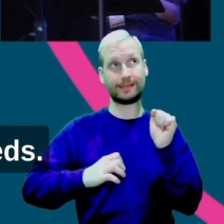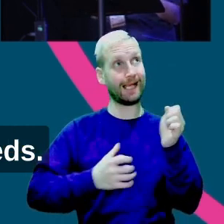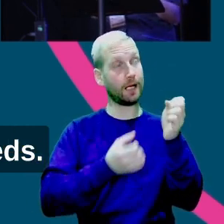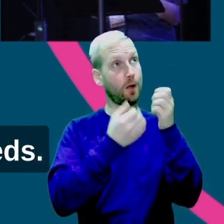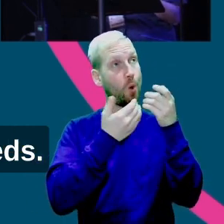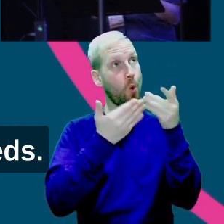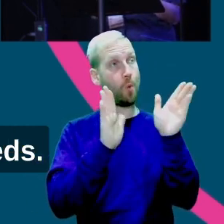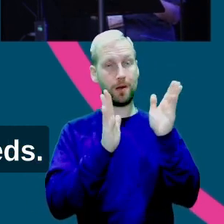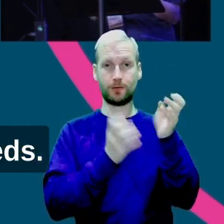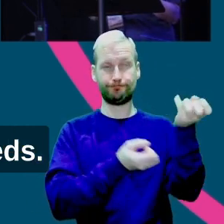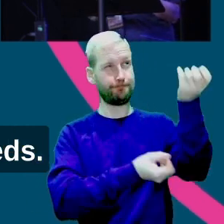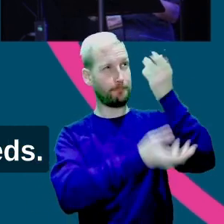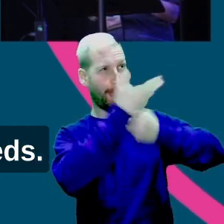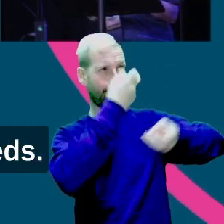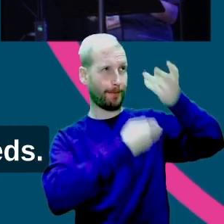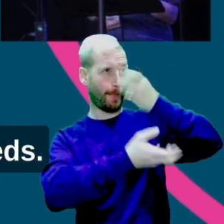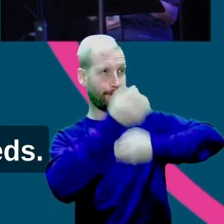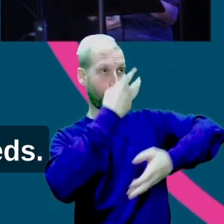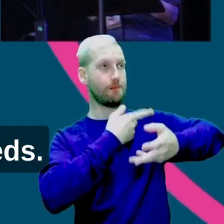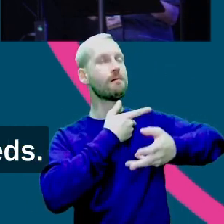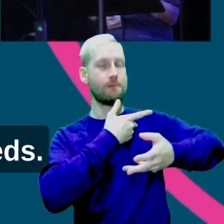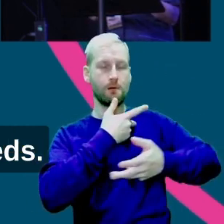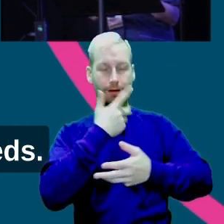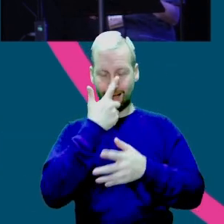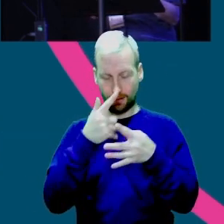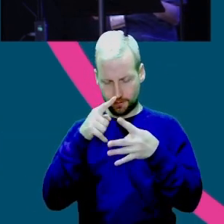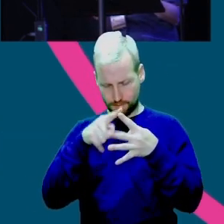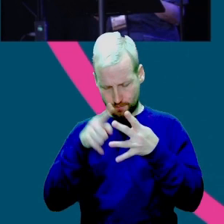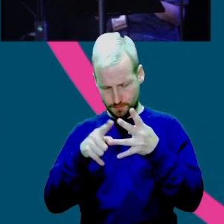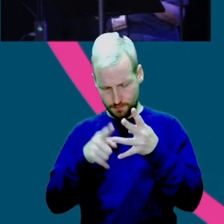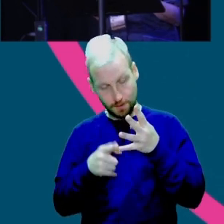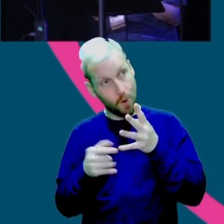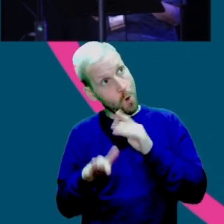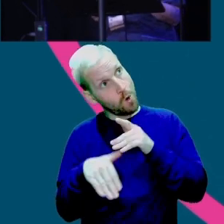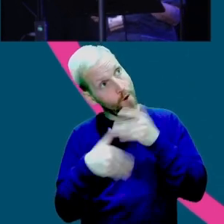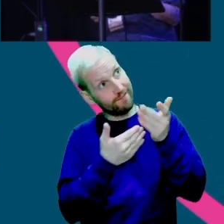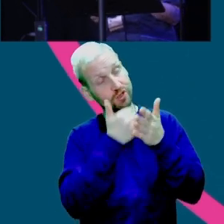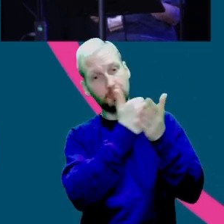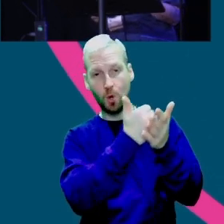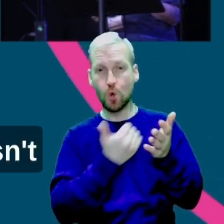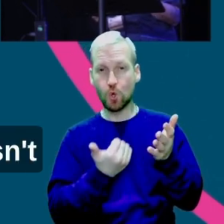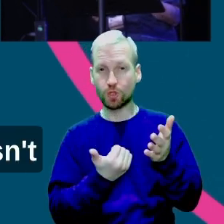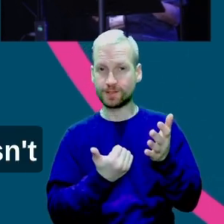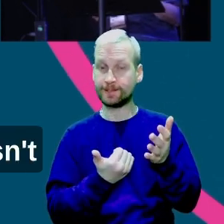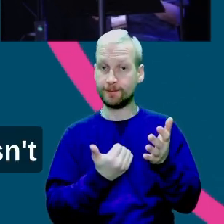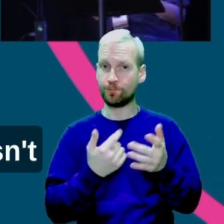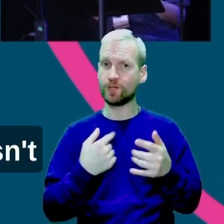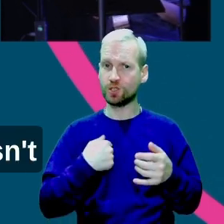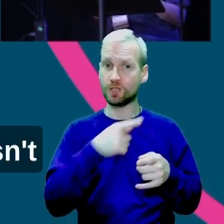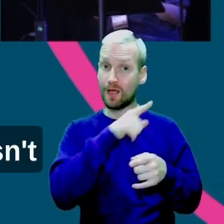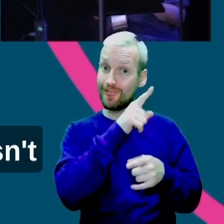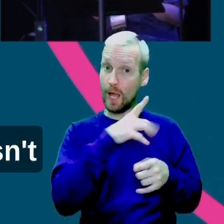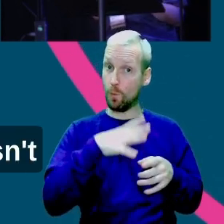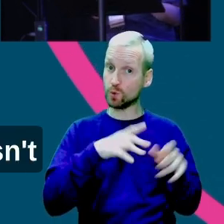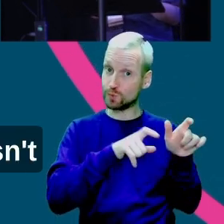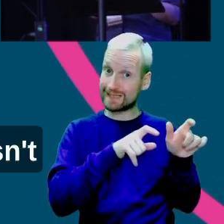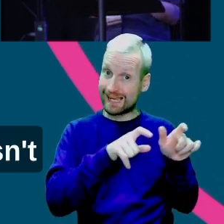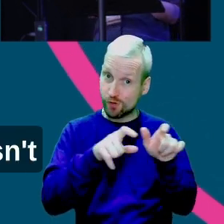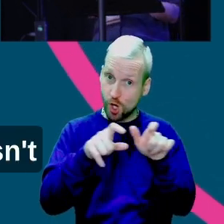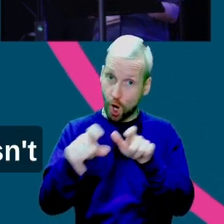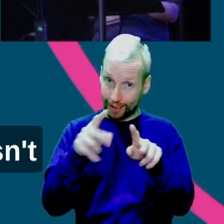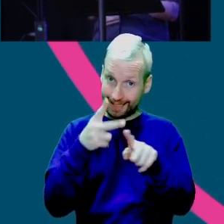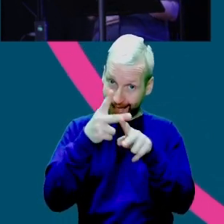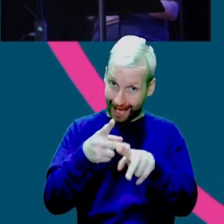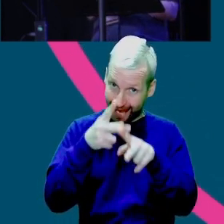time to support those carers to identify those needs. Because most of our carers want to continue caring, but the current healthcare